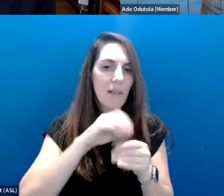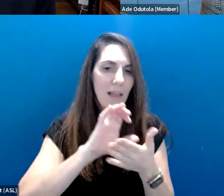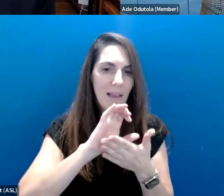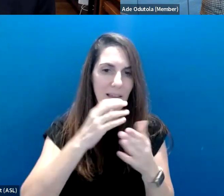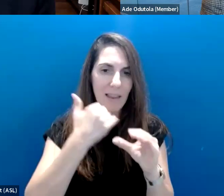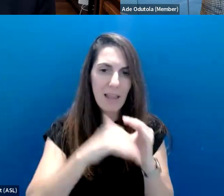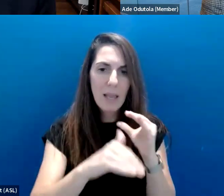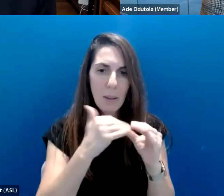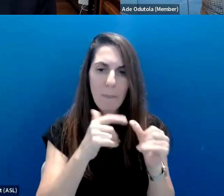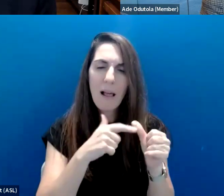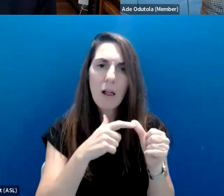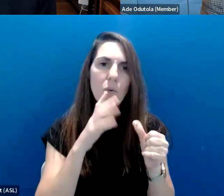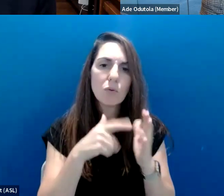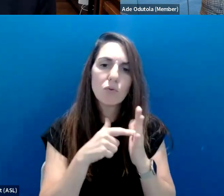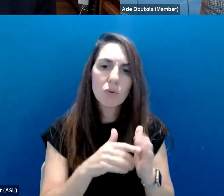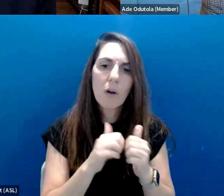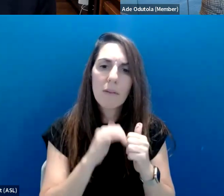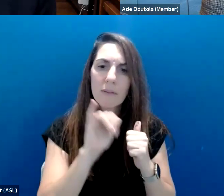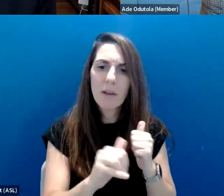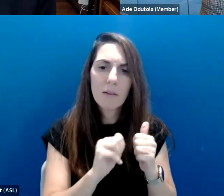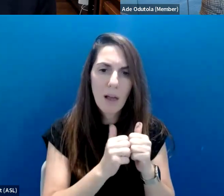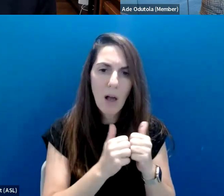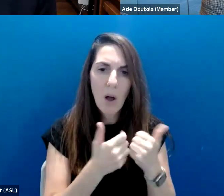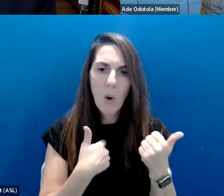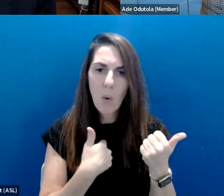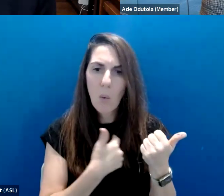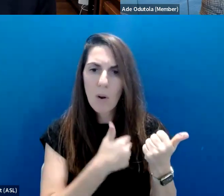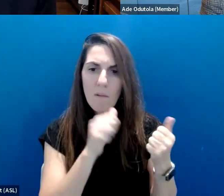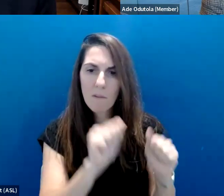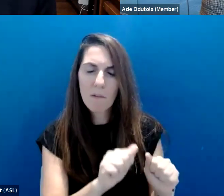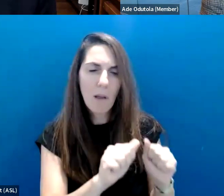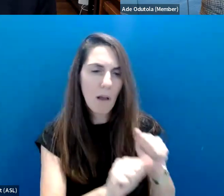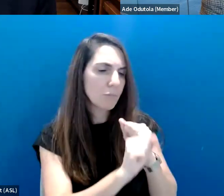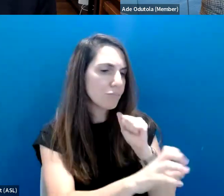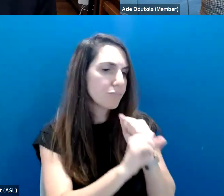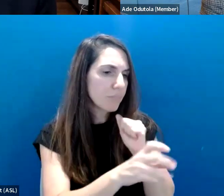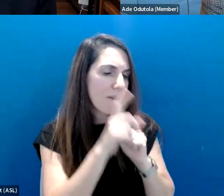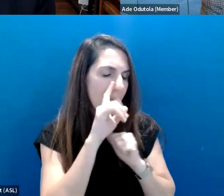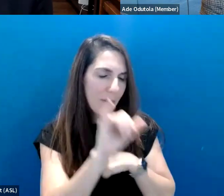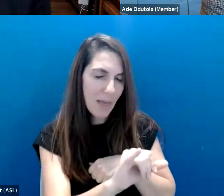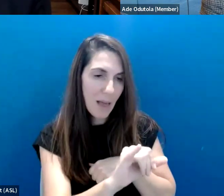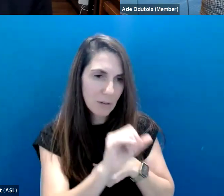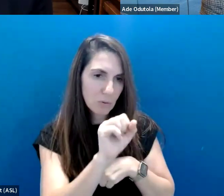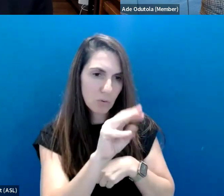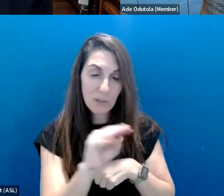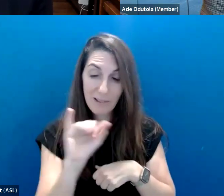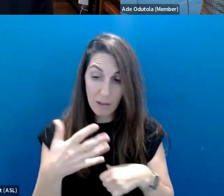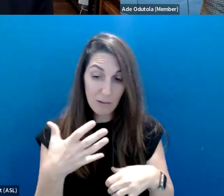be, here's how you can promote this on social media. Is that a good summary of what you said? No. Oh, I'm